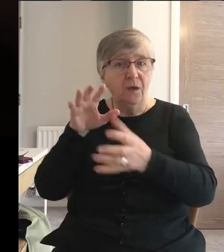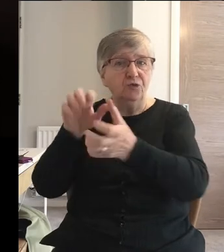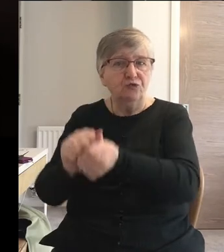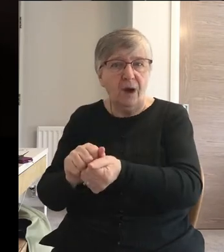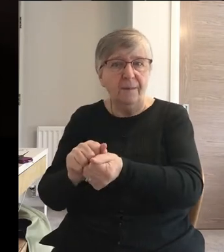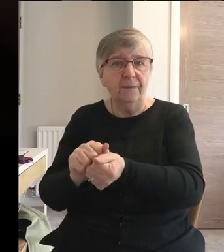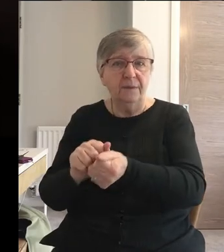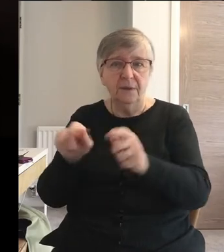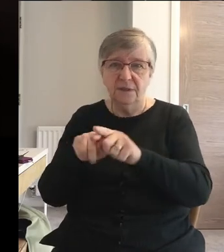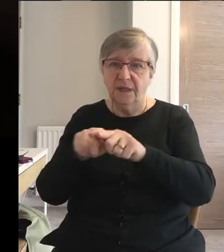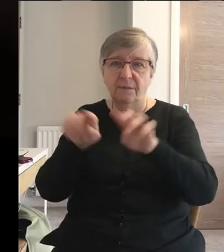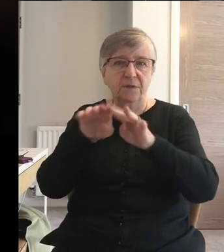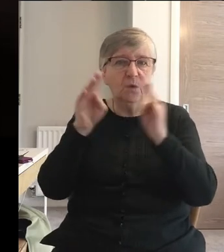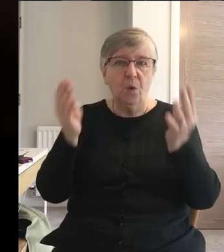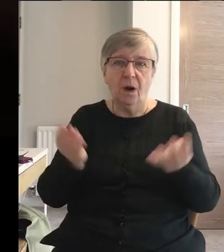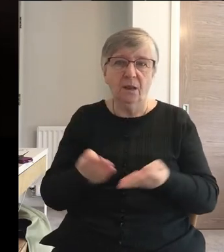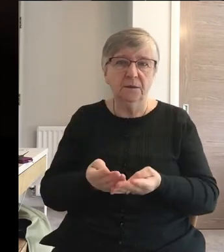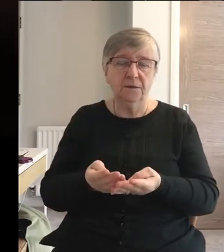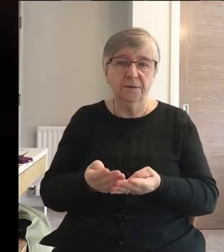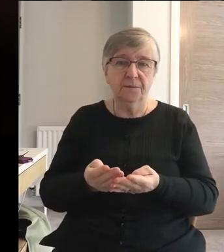1 to 4, as the world's in.